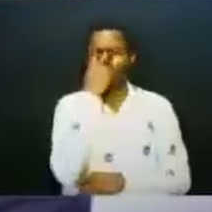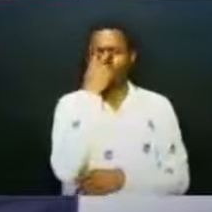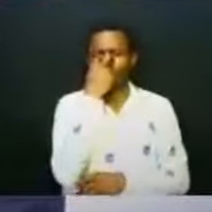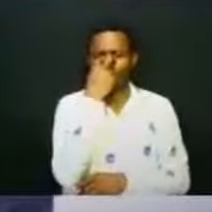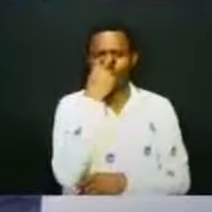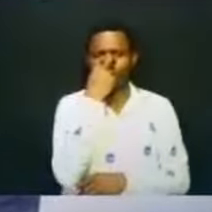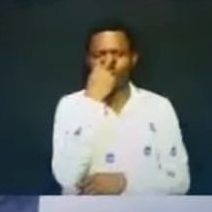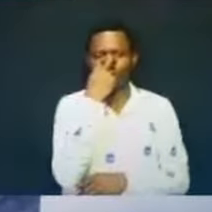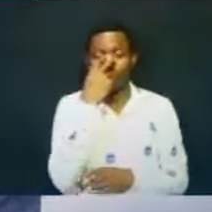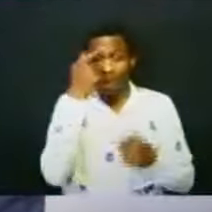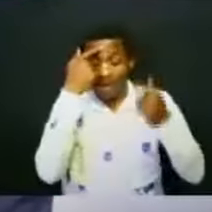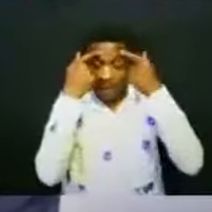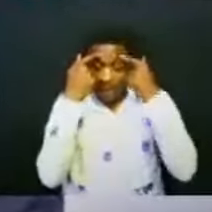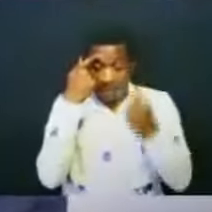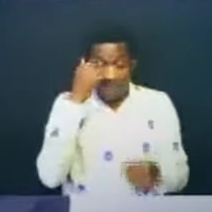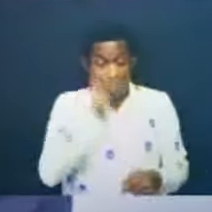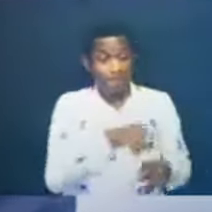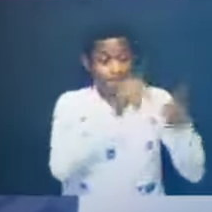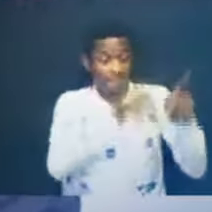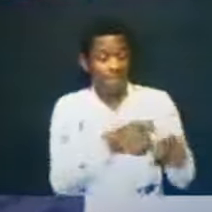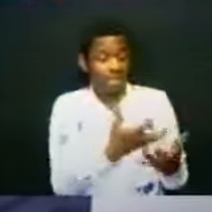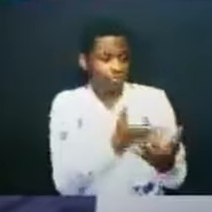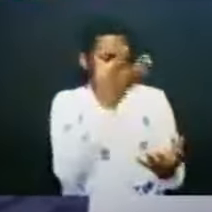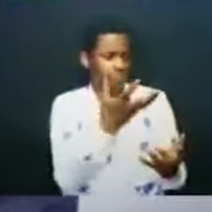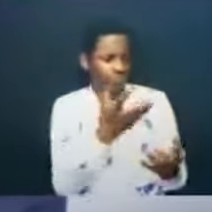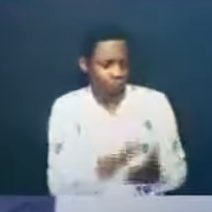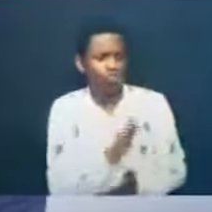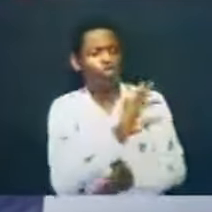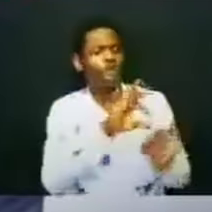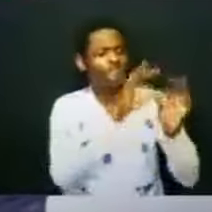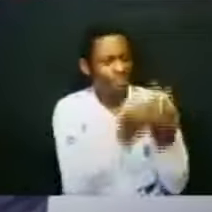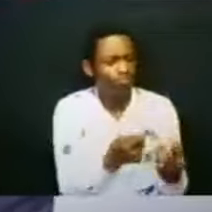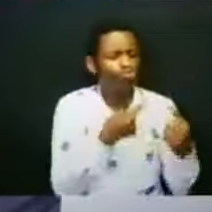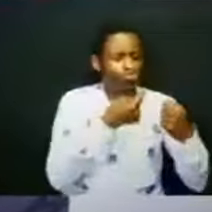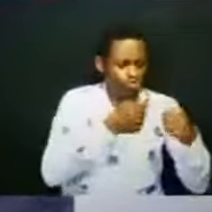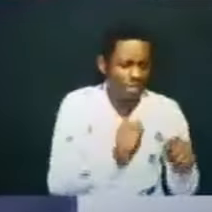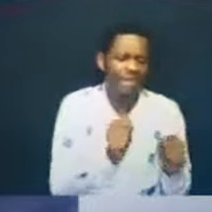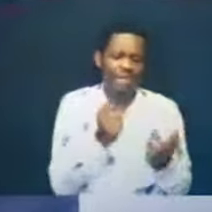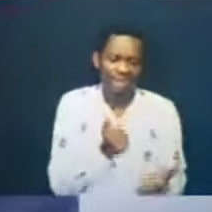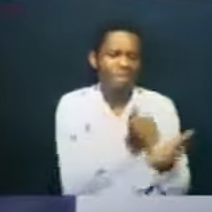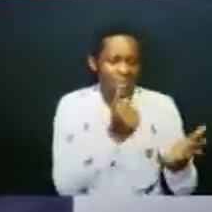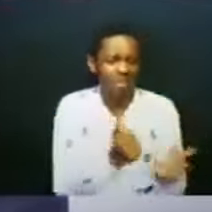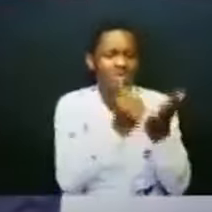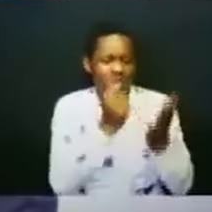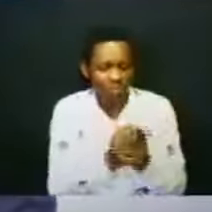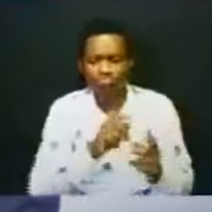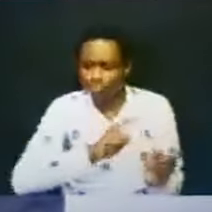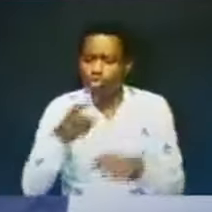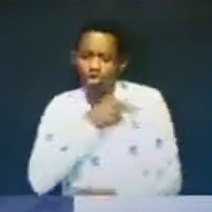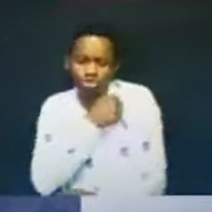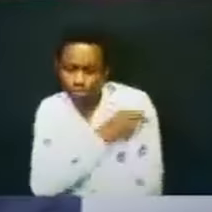Because he was a worthy man. The family tried very hard to kind of restore his health.